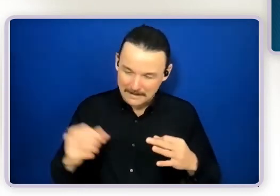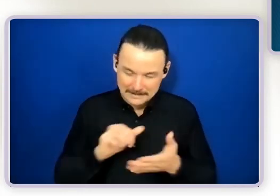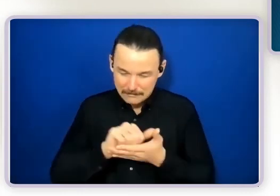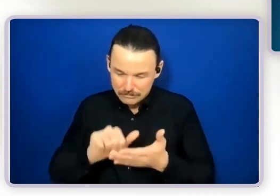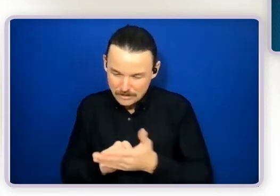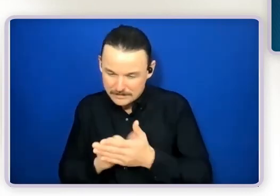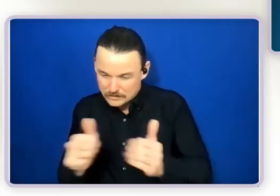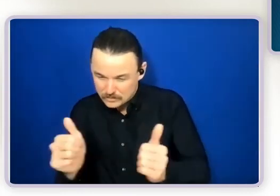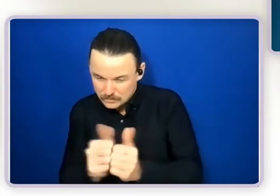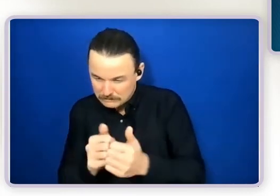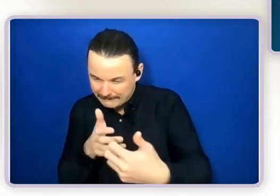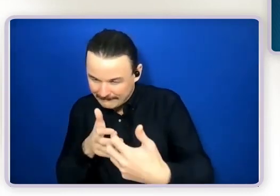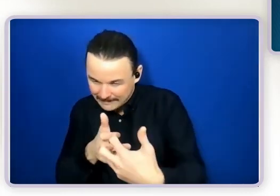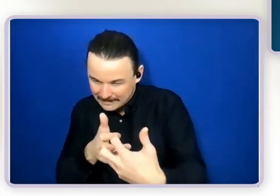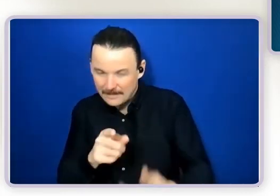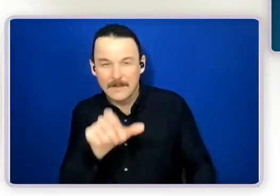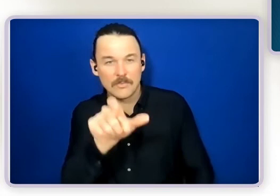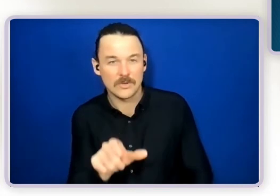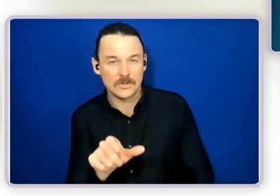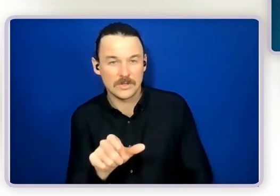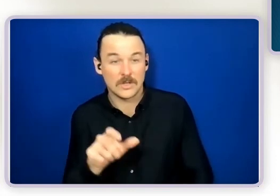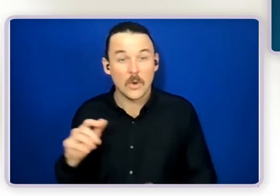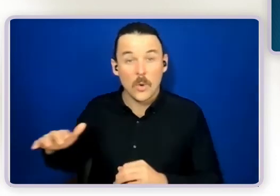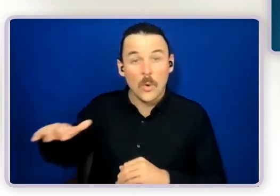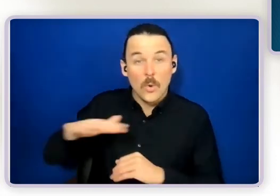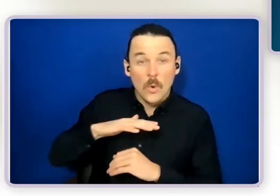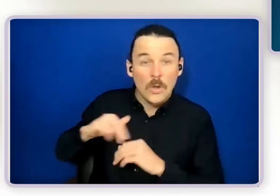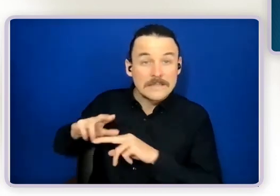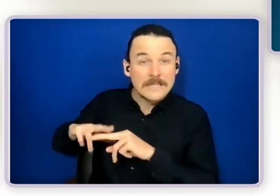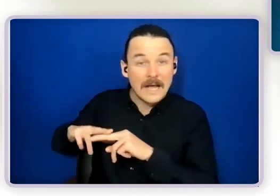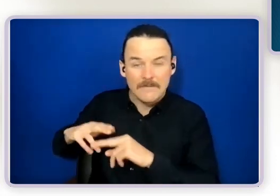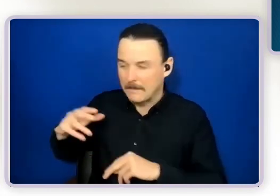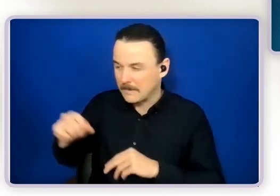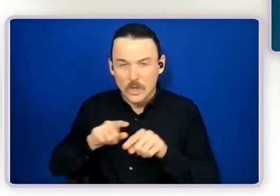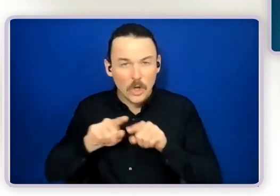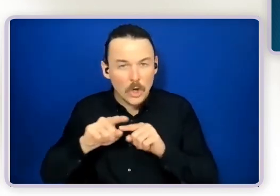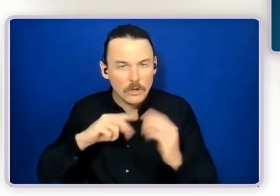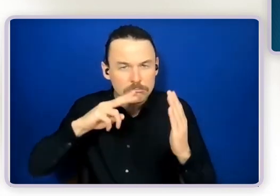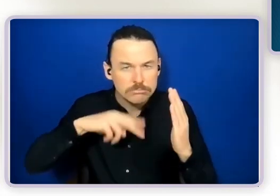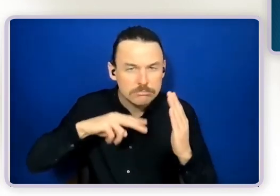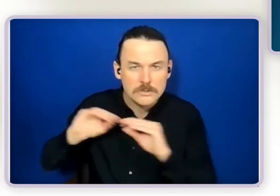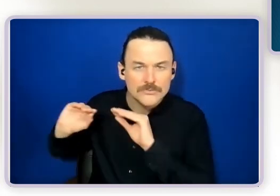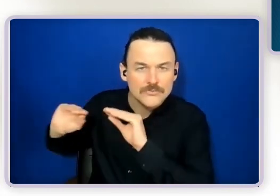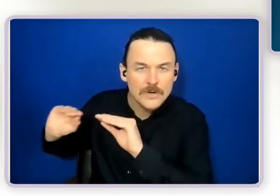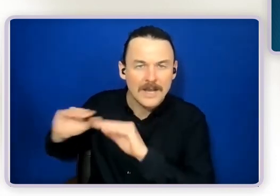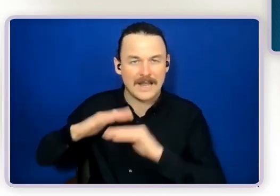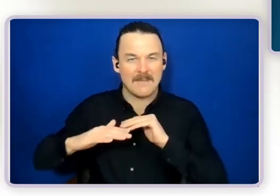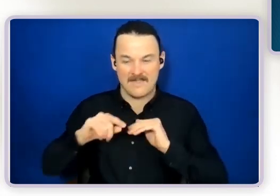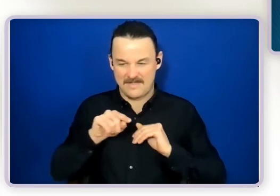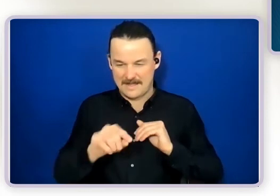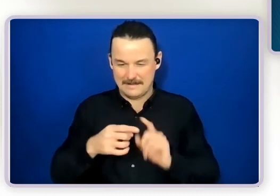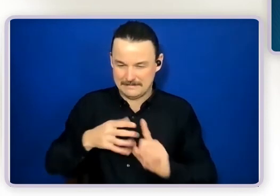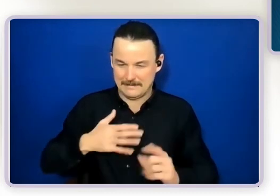understand it, and that's not always the case. Are the persons who